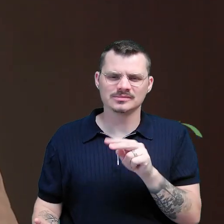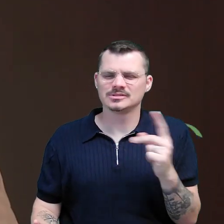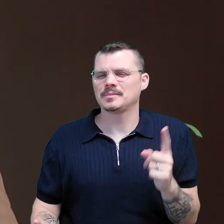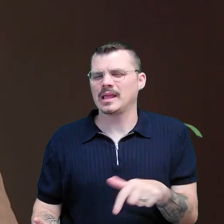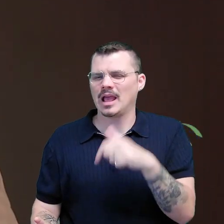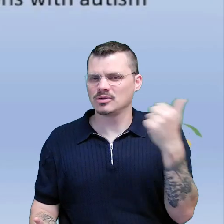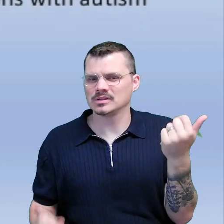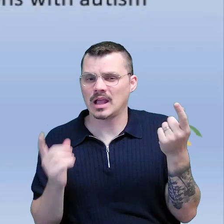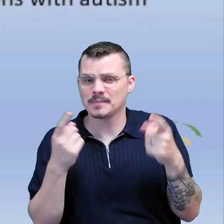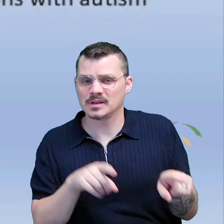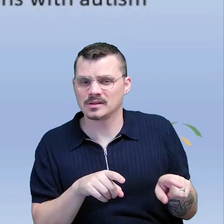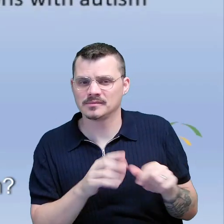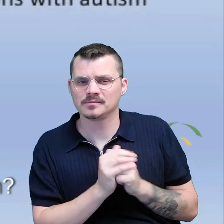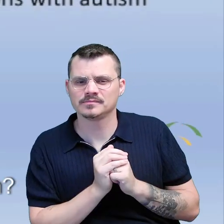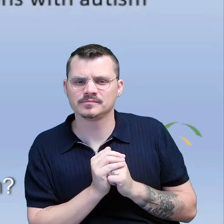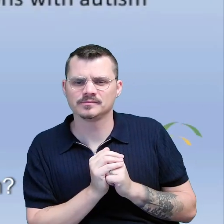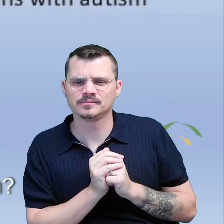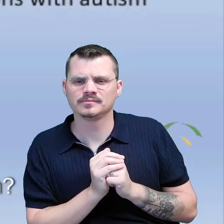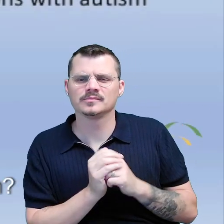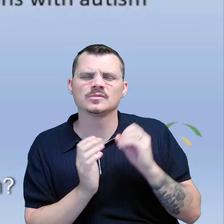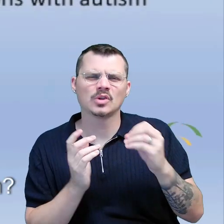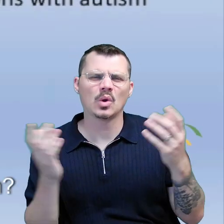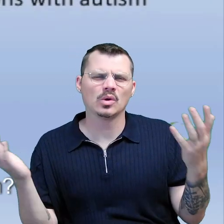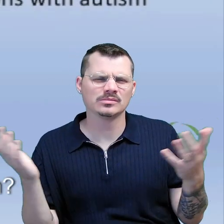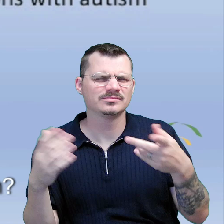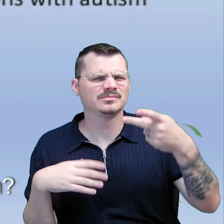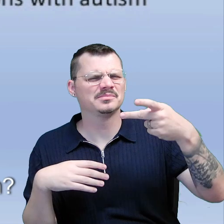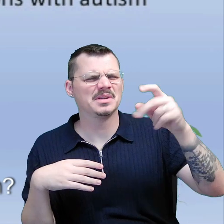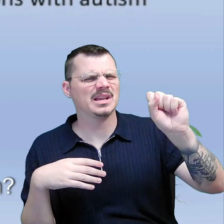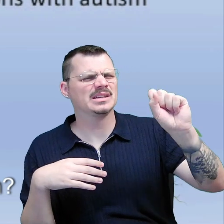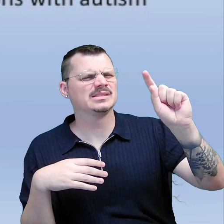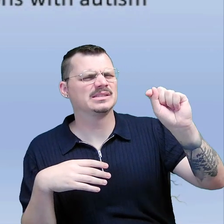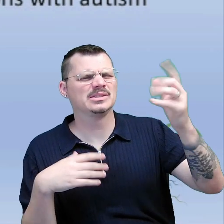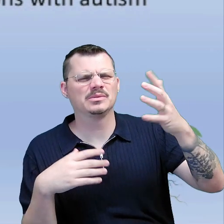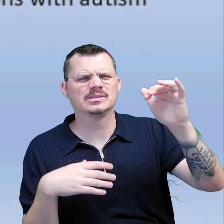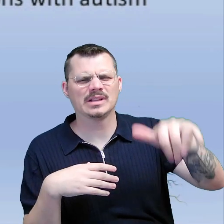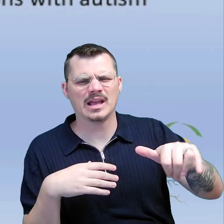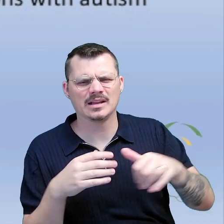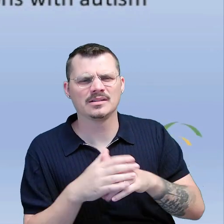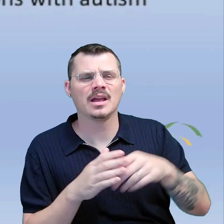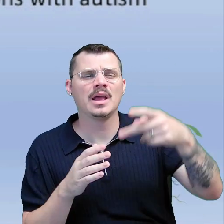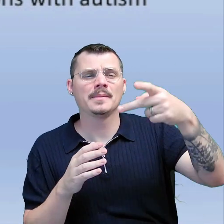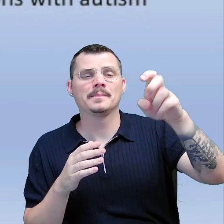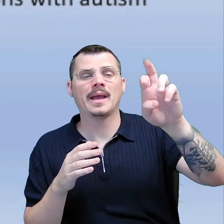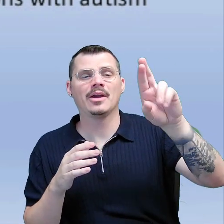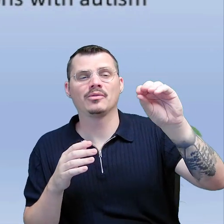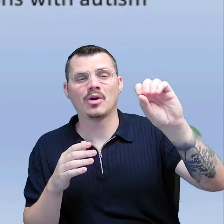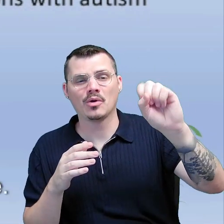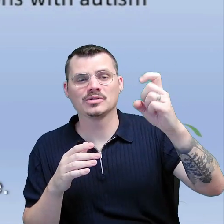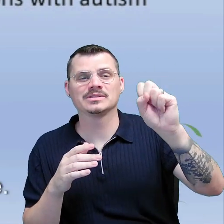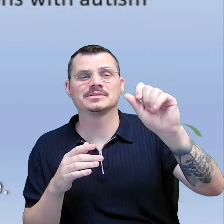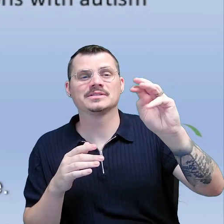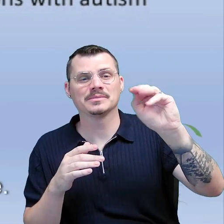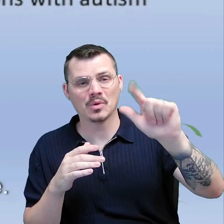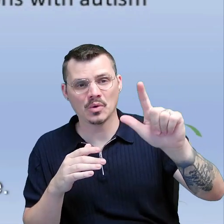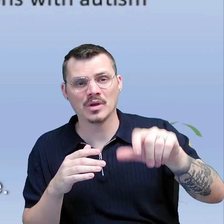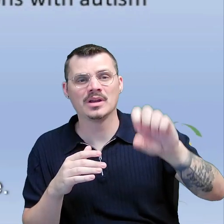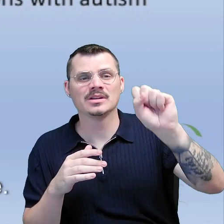something else. So you were saying, what's a PST, Ruth? It's a paroxysmal